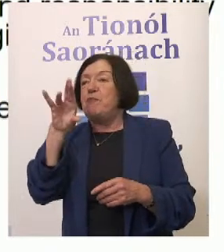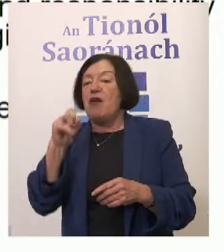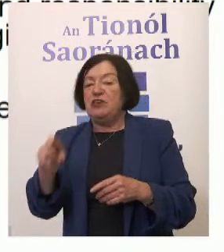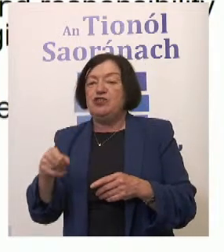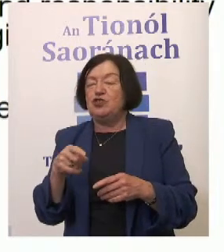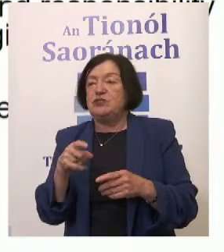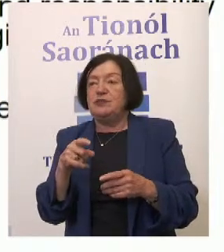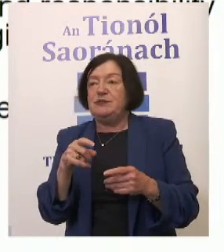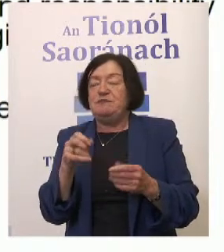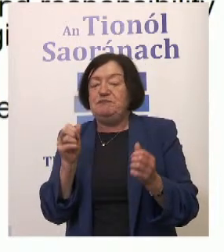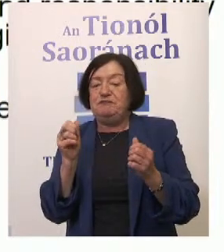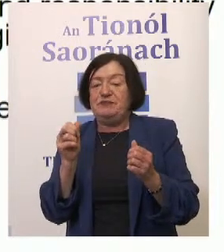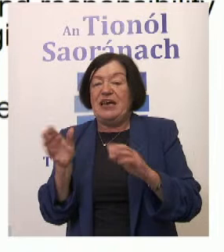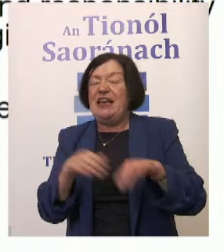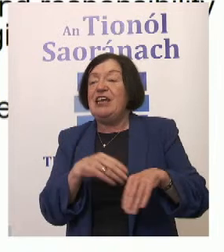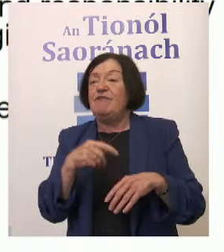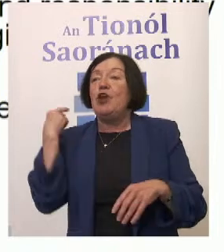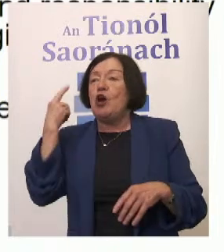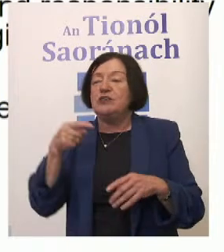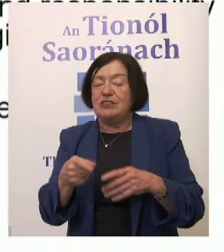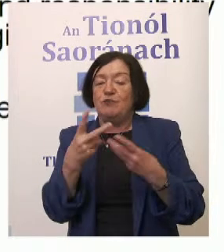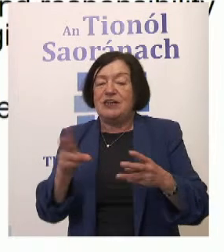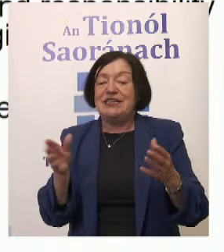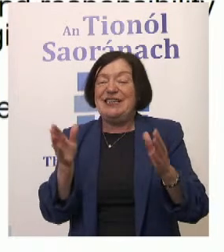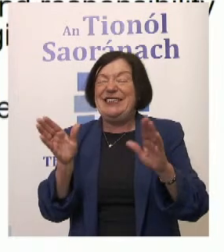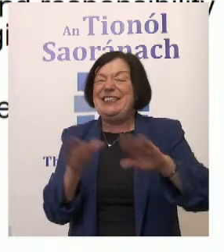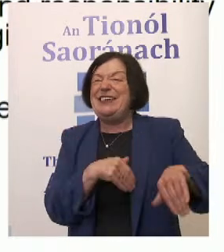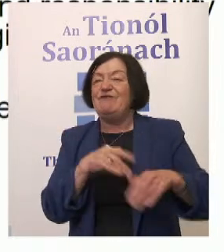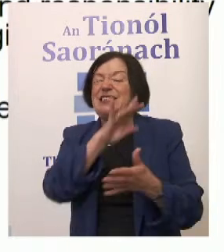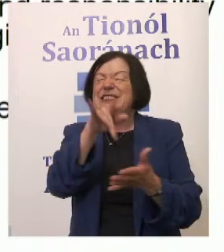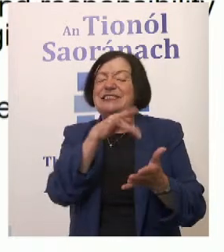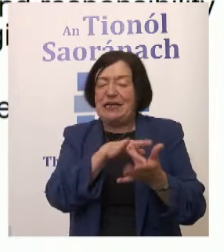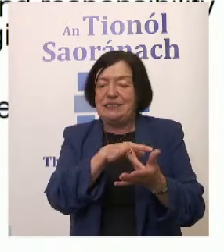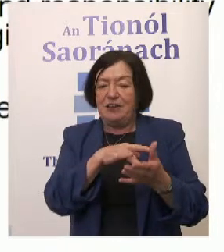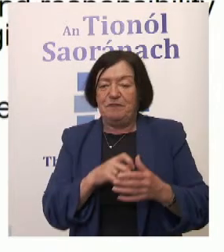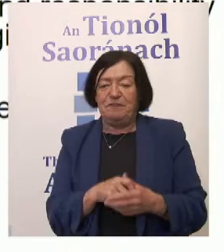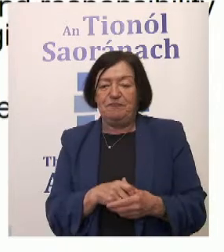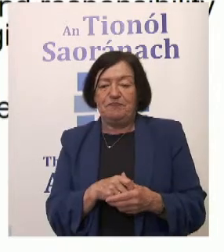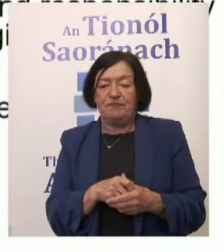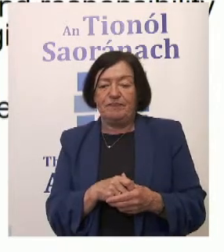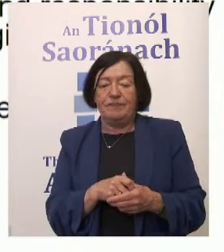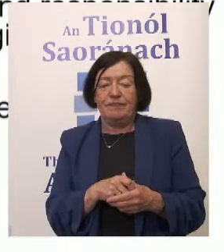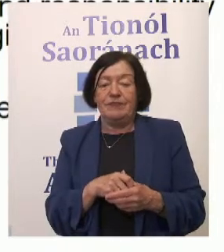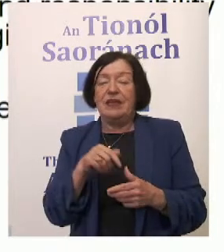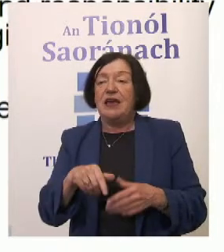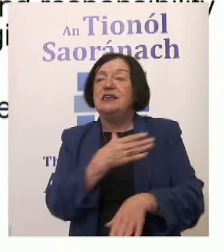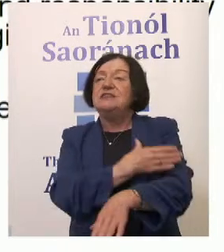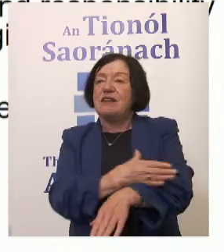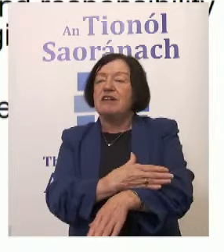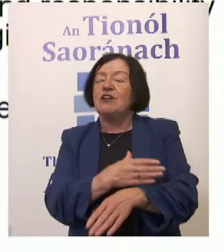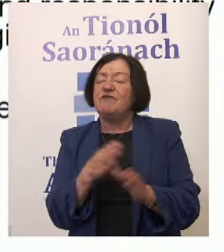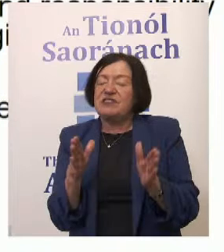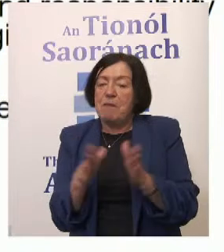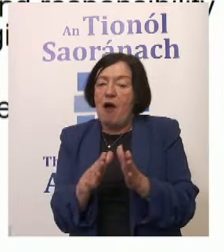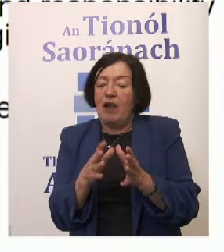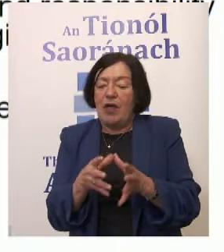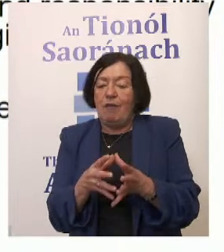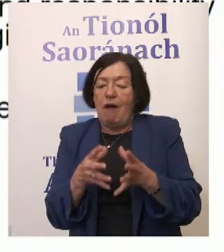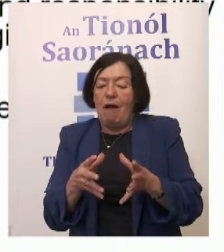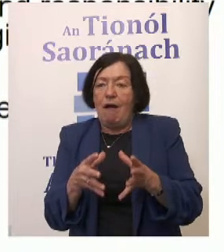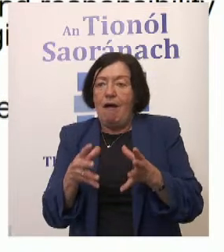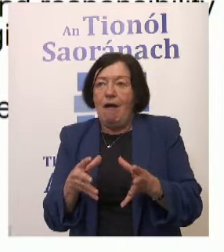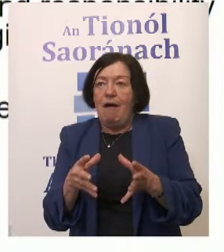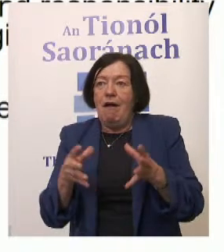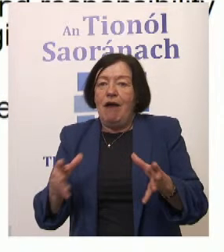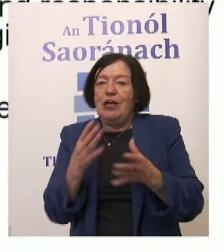to leave the city. And, you know, it started off small and got bigger. It started off